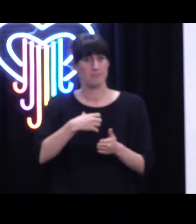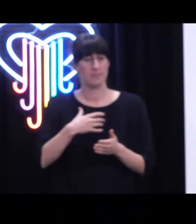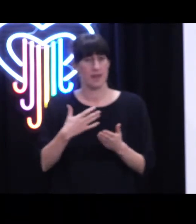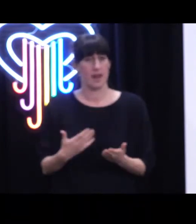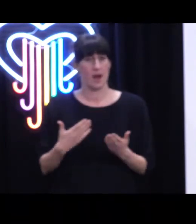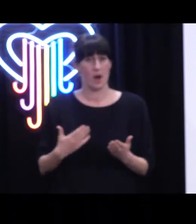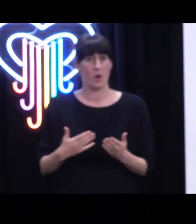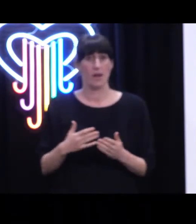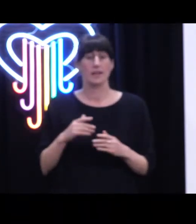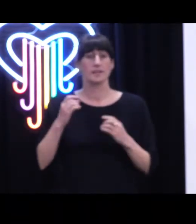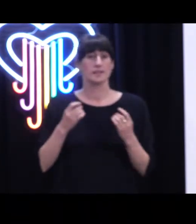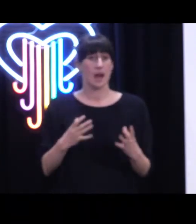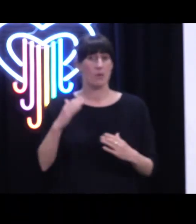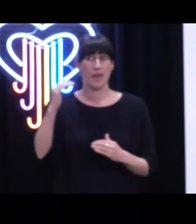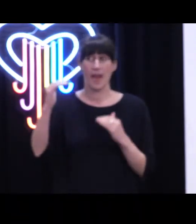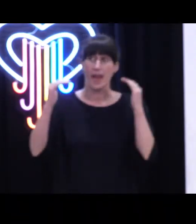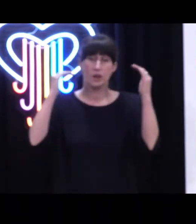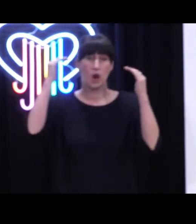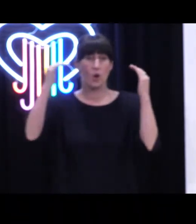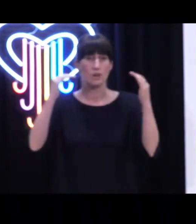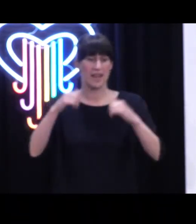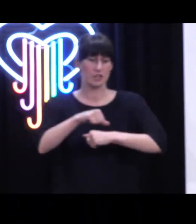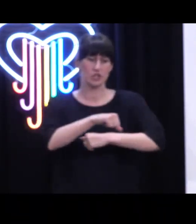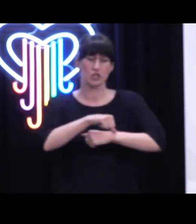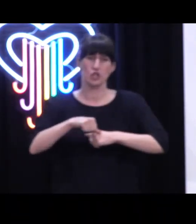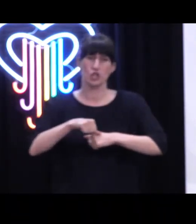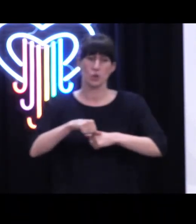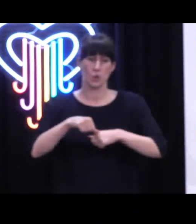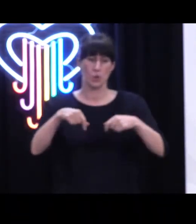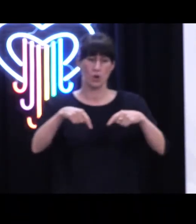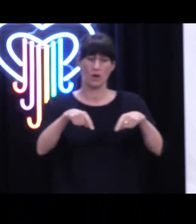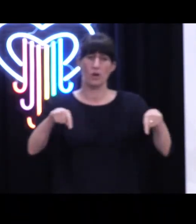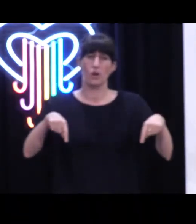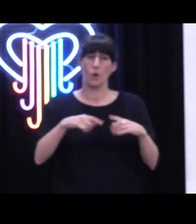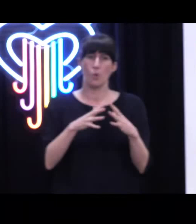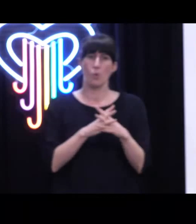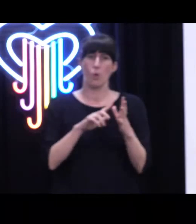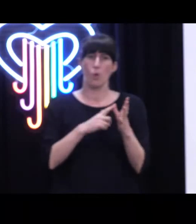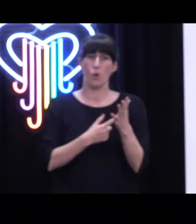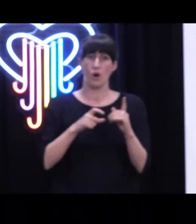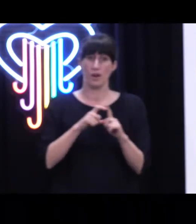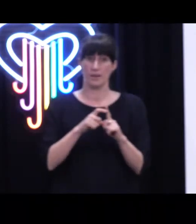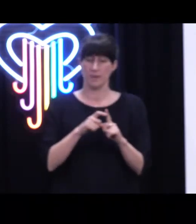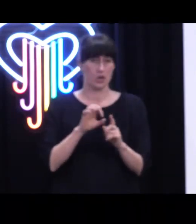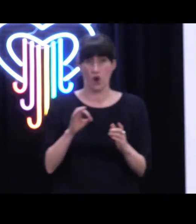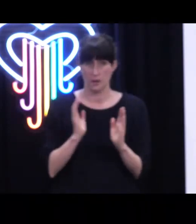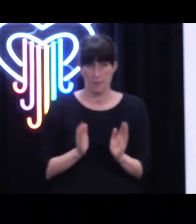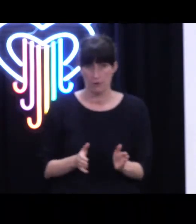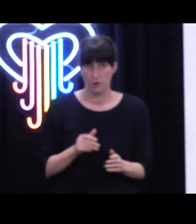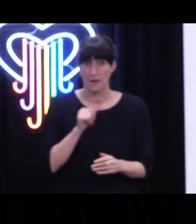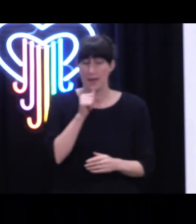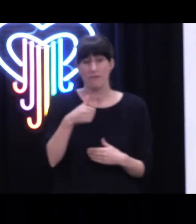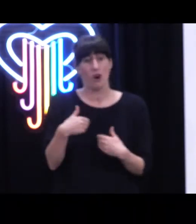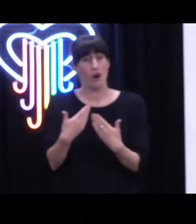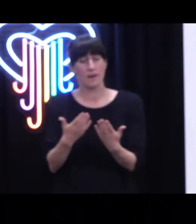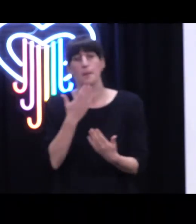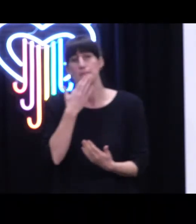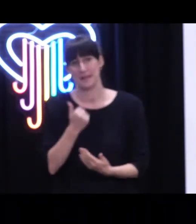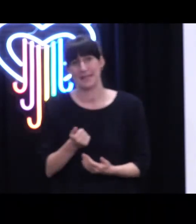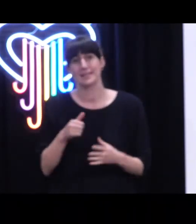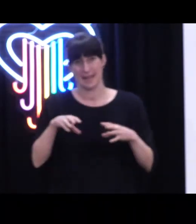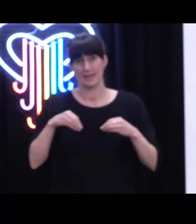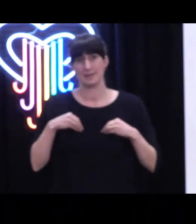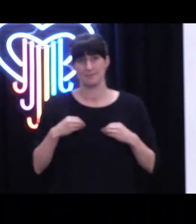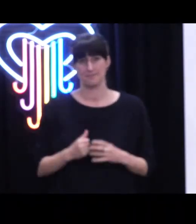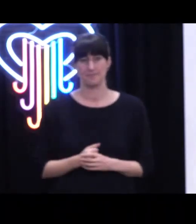surgical wards. This is not compulsory testing, but I'd encourage those who are asked to be tested to take up that offer. And finally,